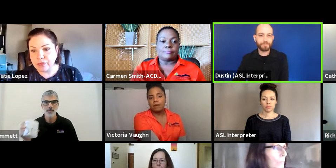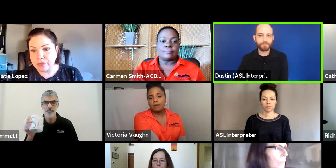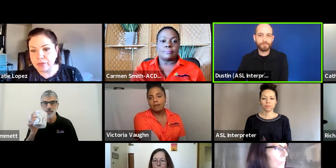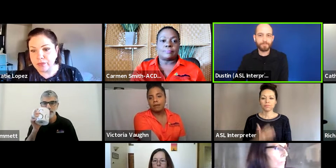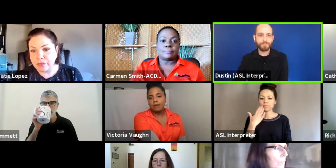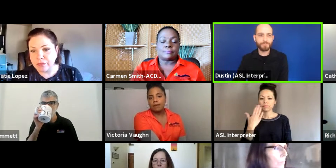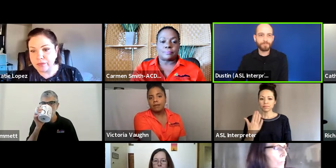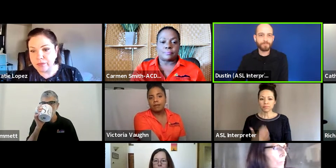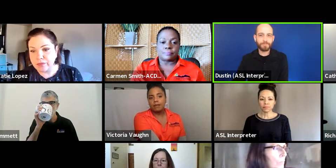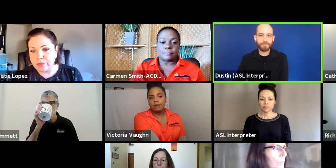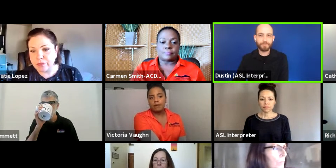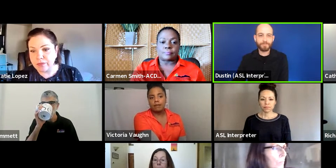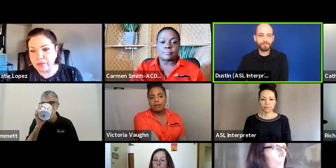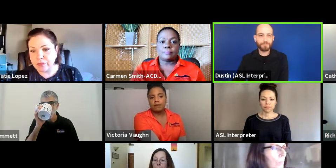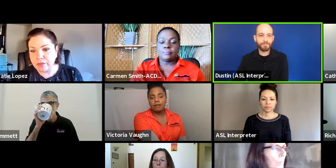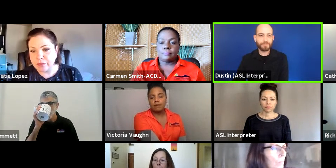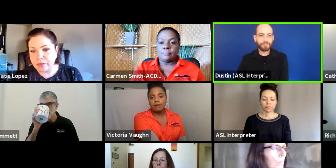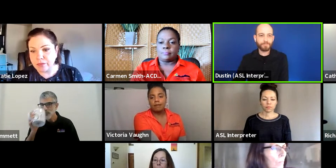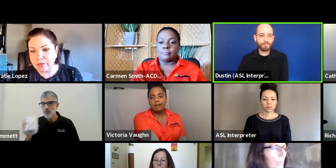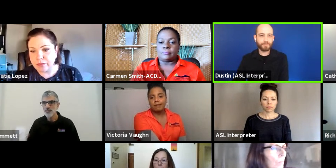Thank you.